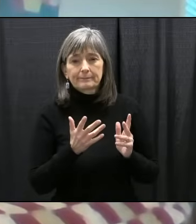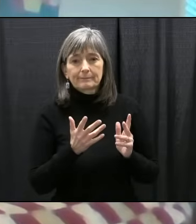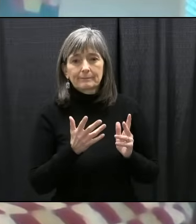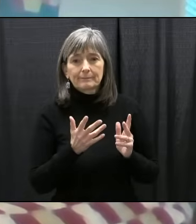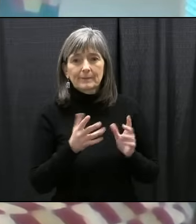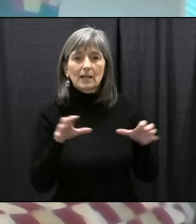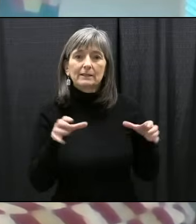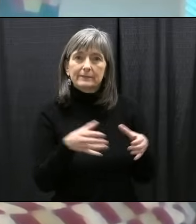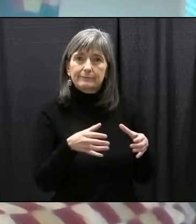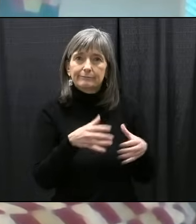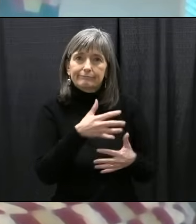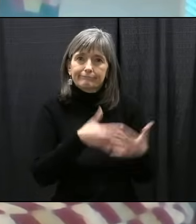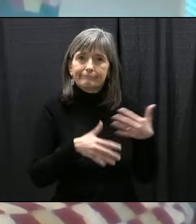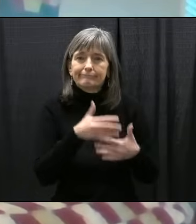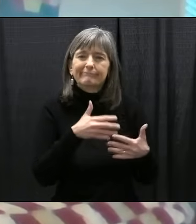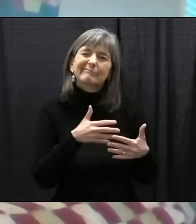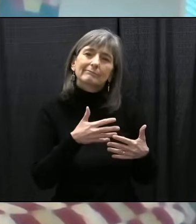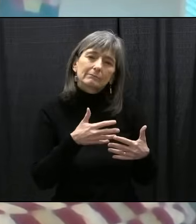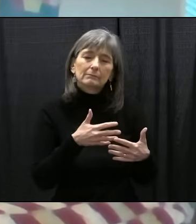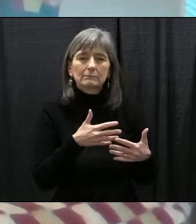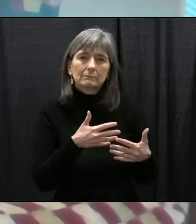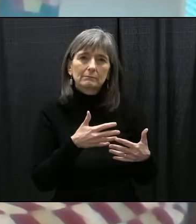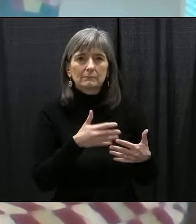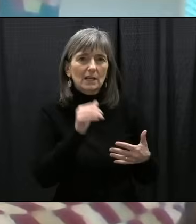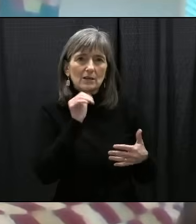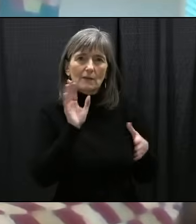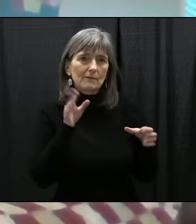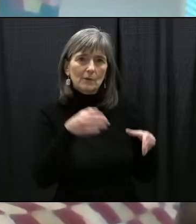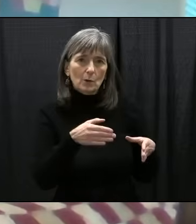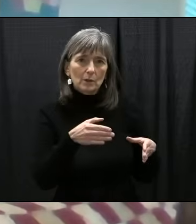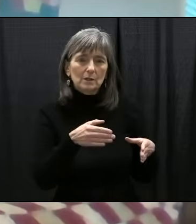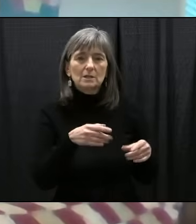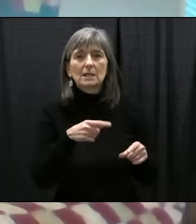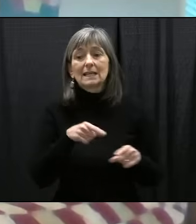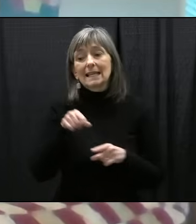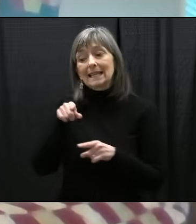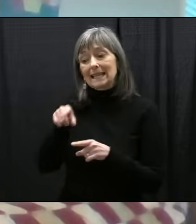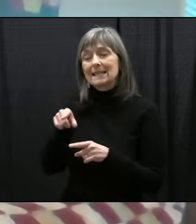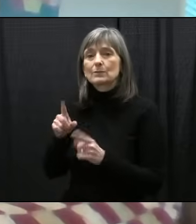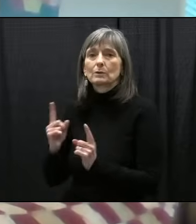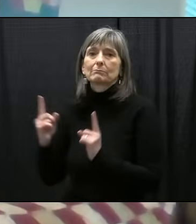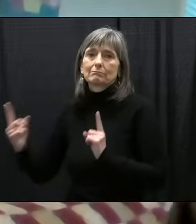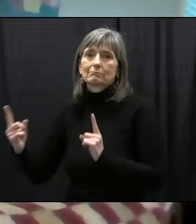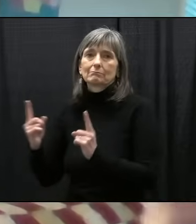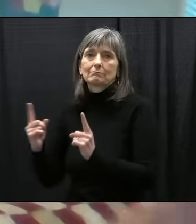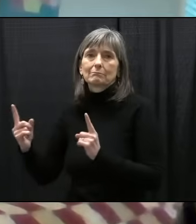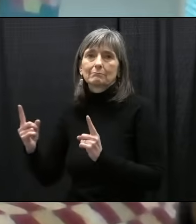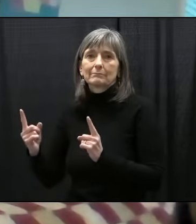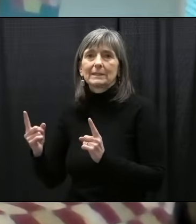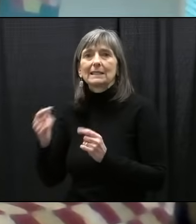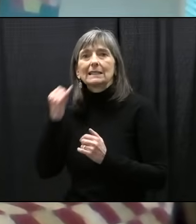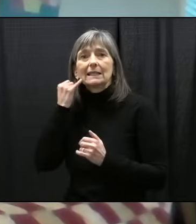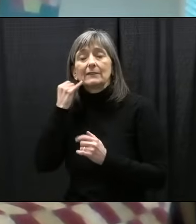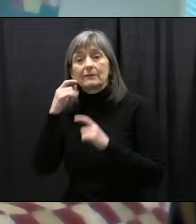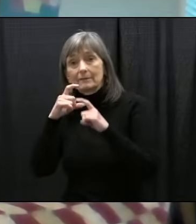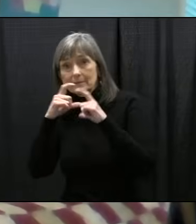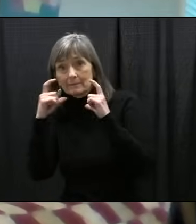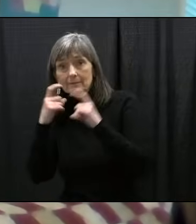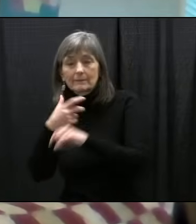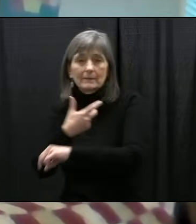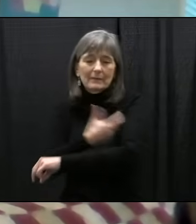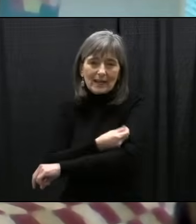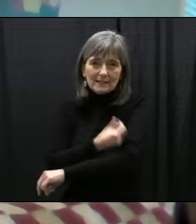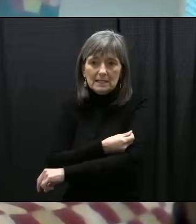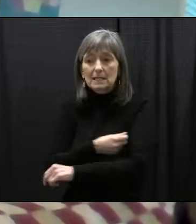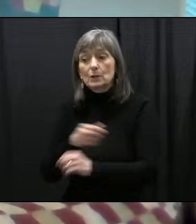people in a gathering, and that's to allow, partly to allow for physical distancing as well, which we know when we have masking combined with physical distancing